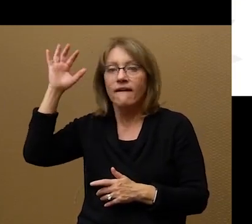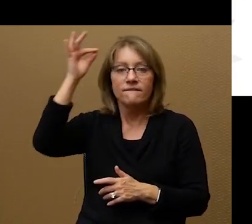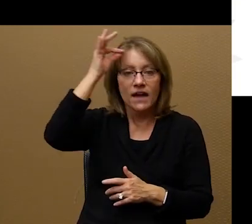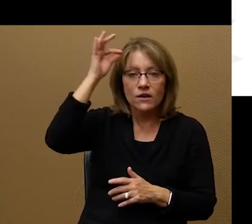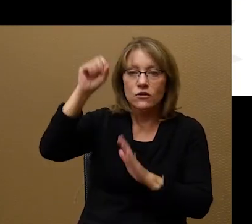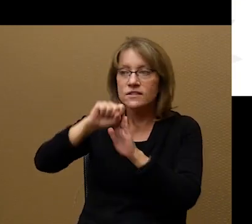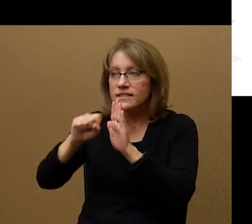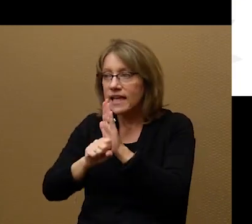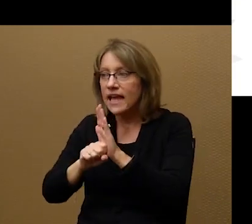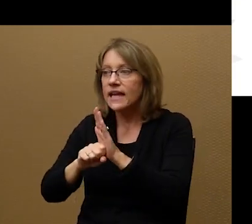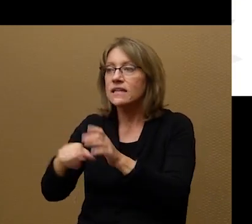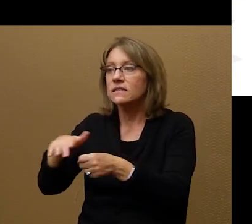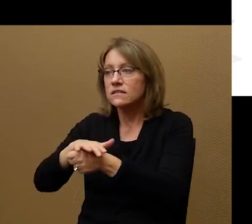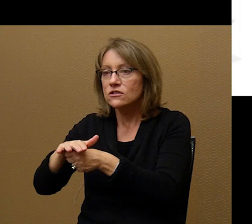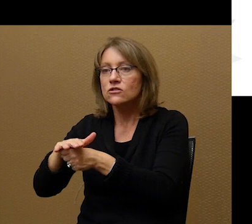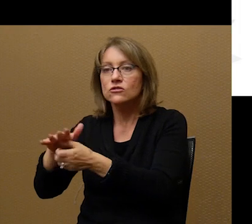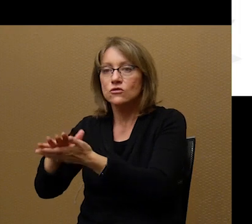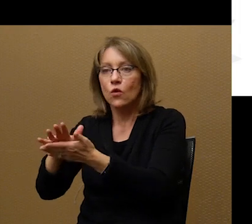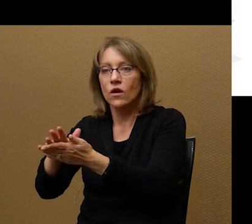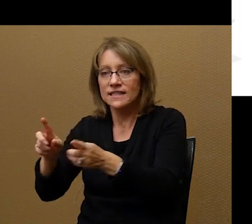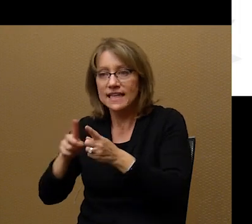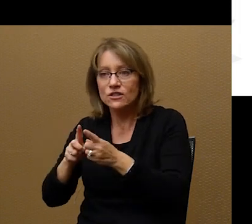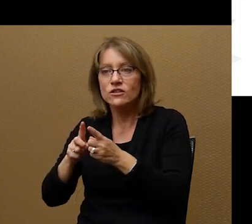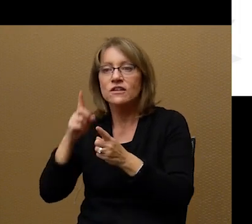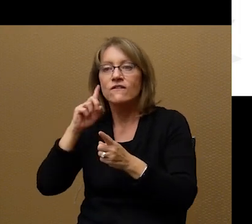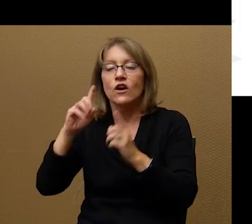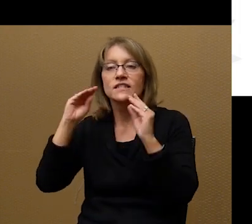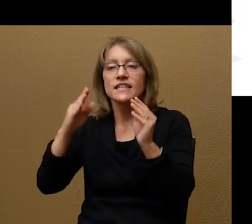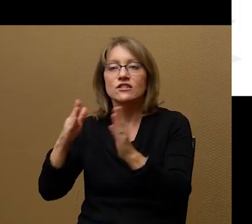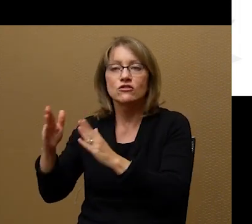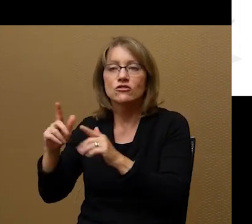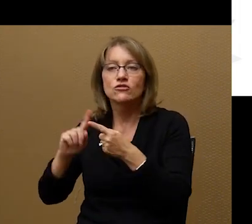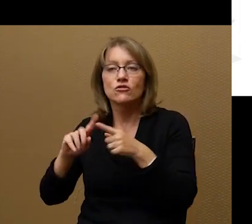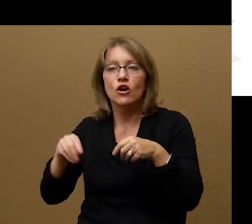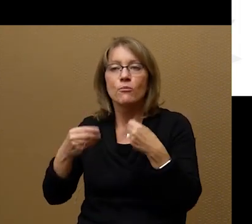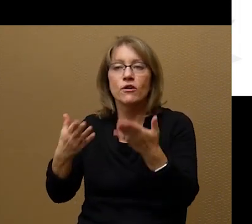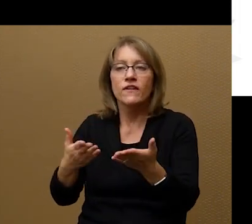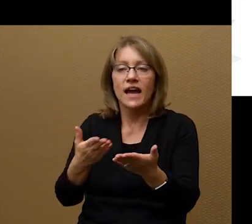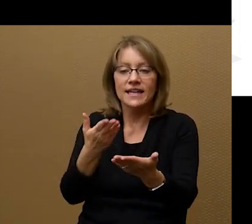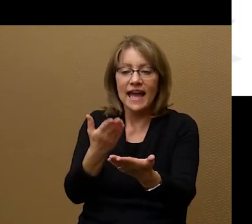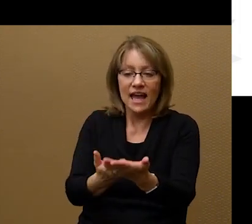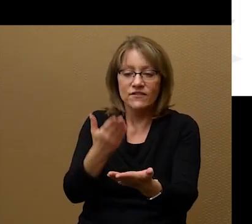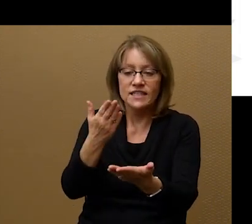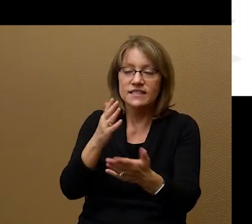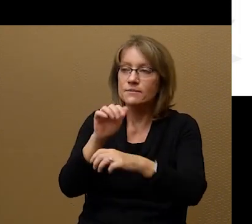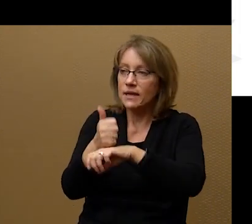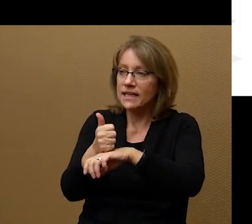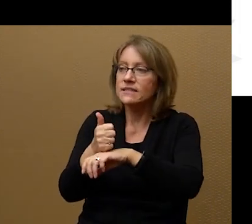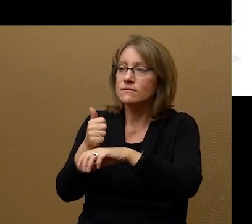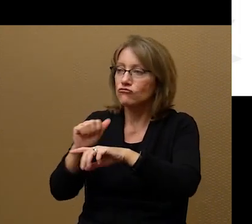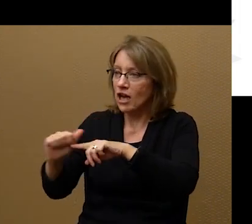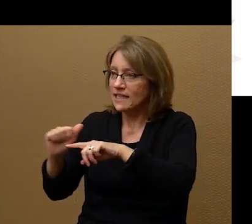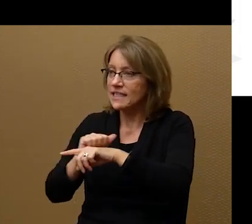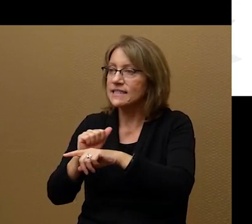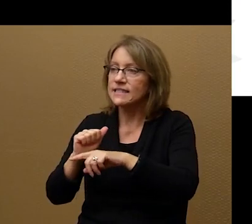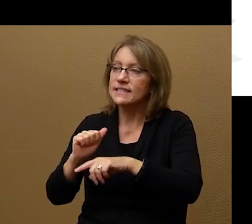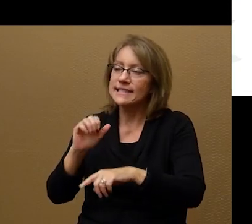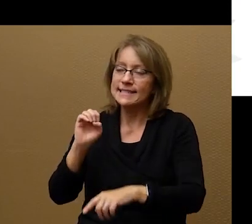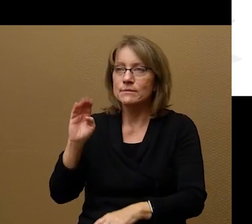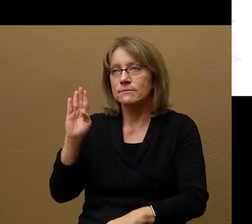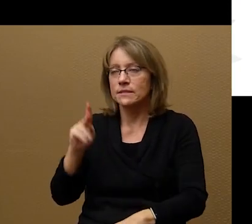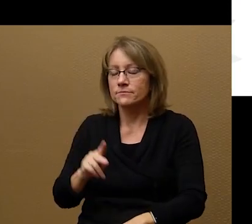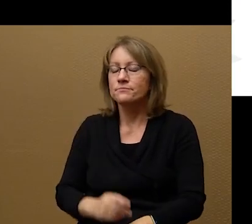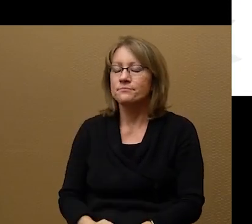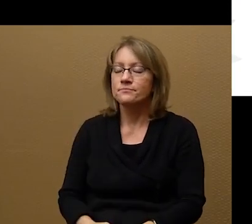and districts for teachers to provide evidence-based practices.